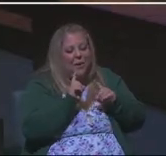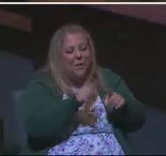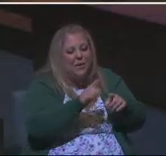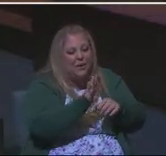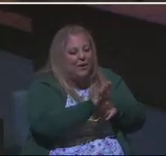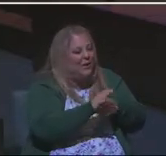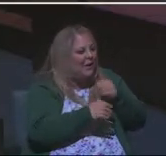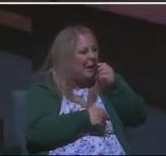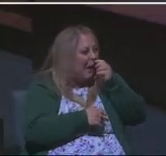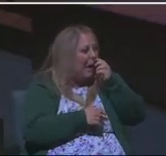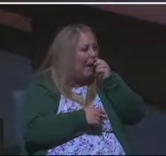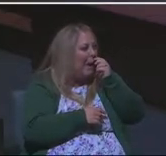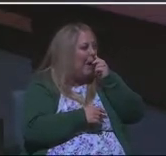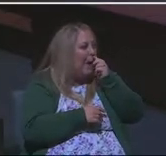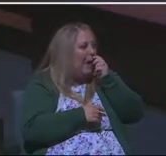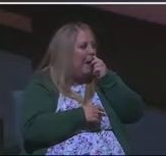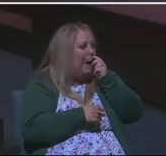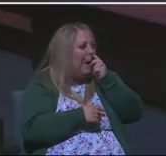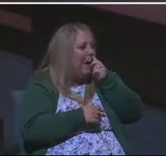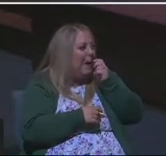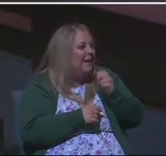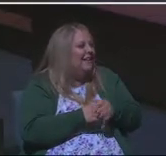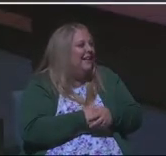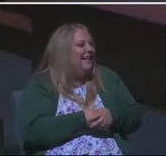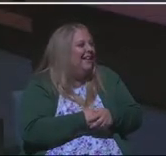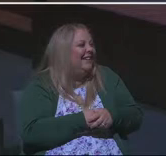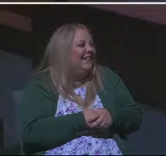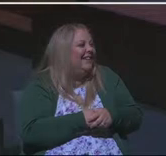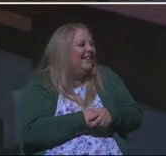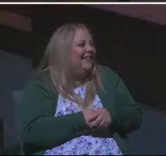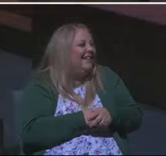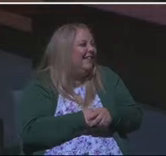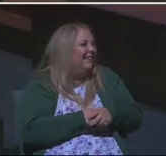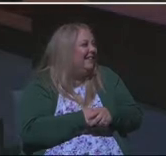that? Nice to see you, Miss LaFeese.